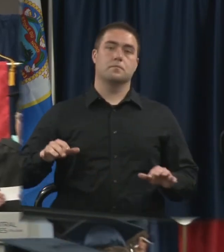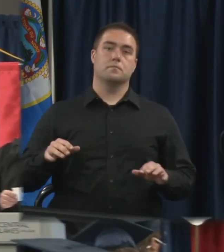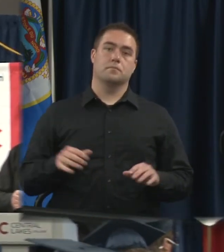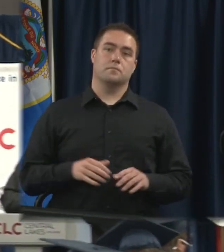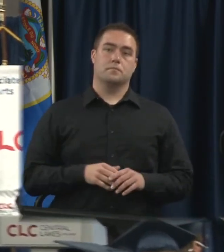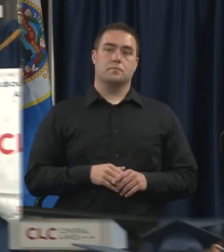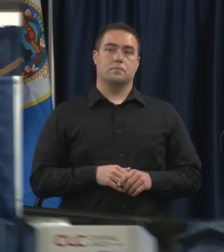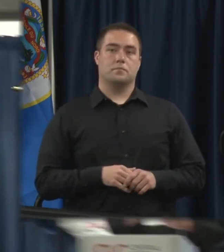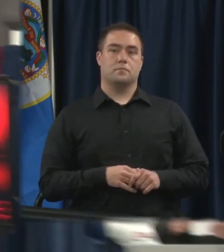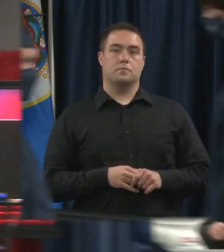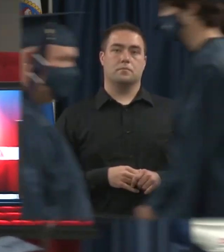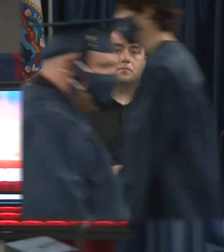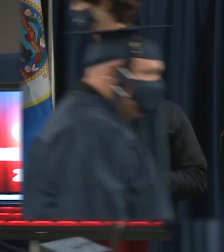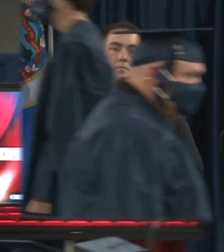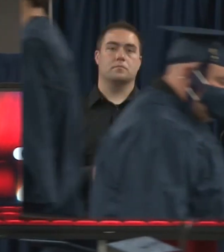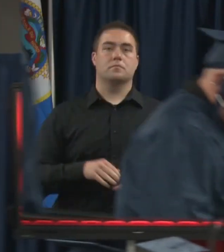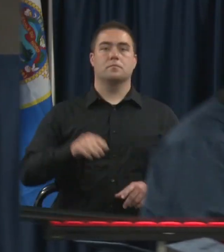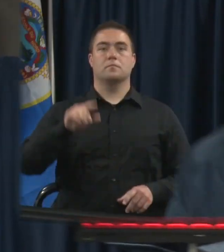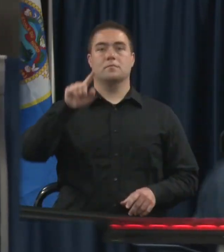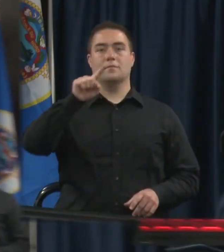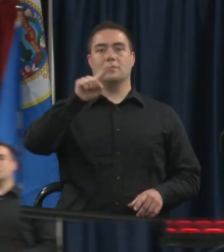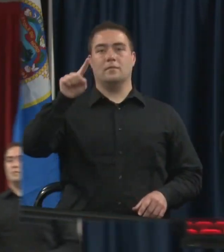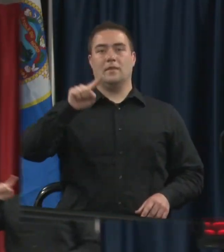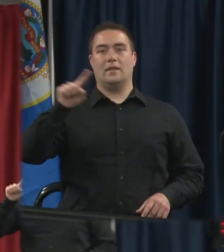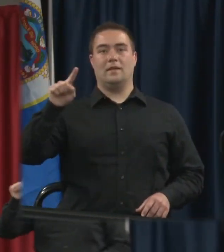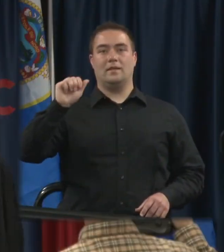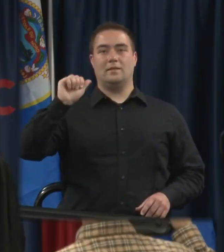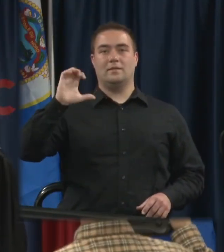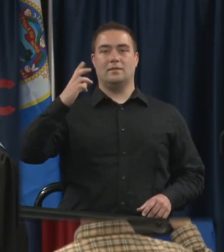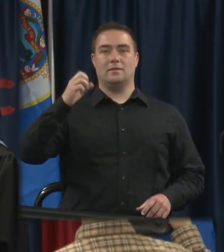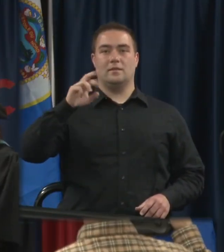Zachary Hunter Hansen.